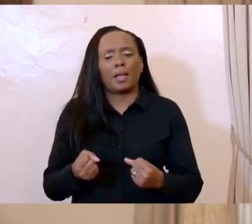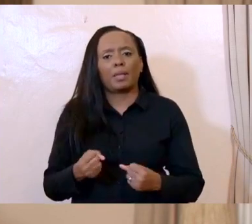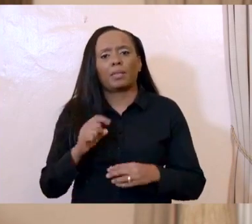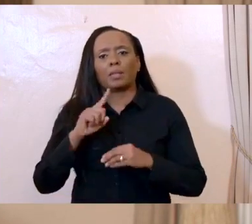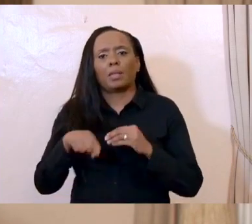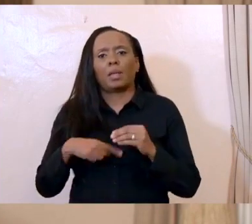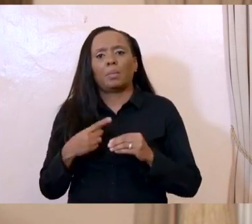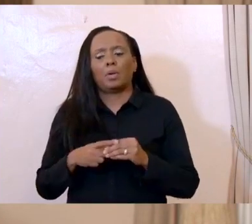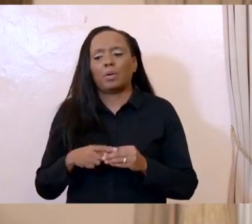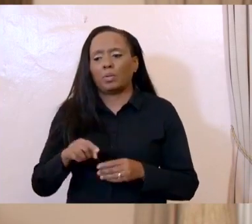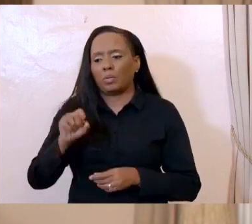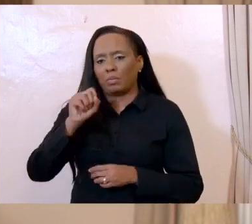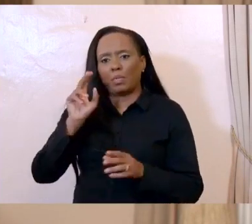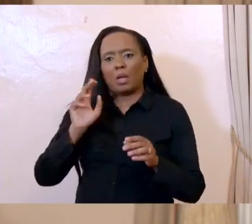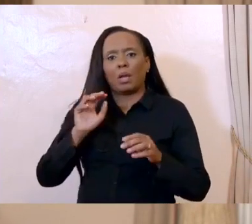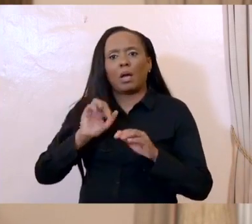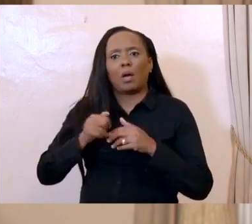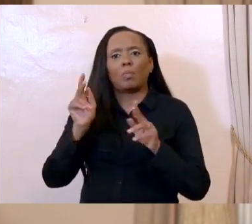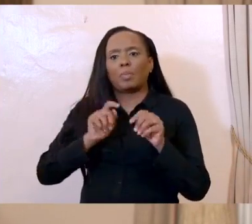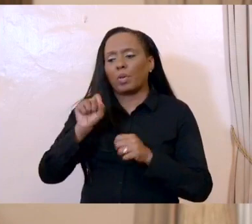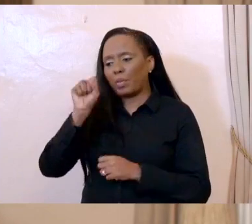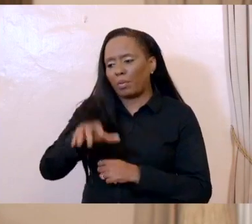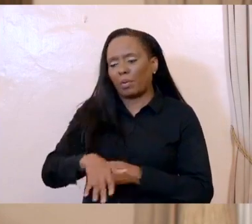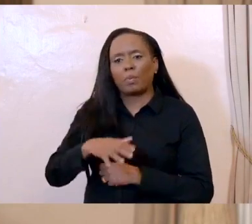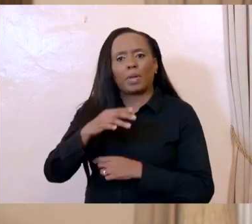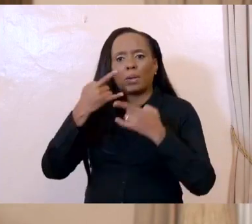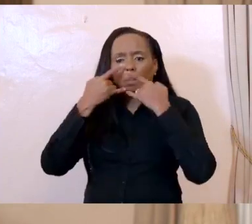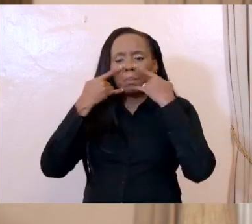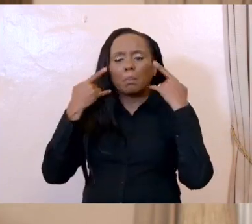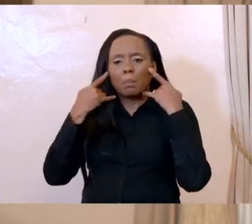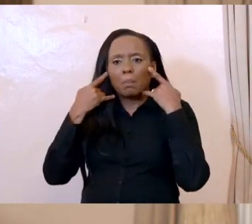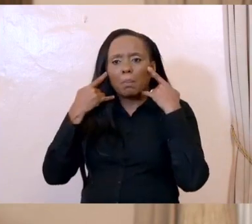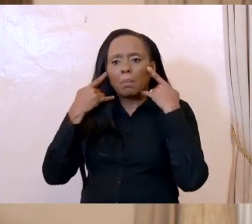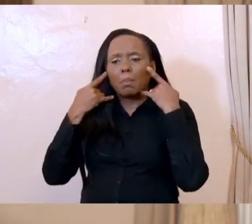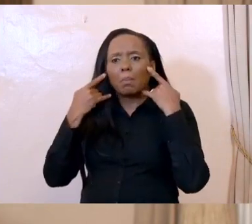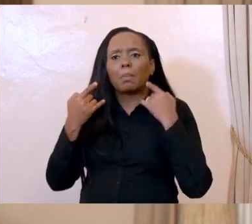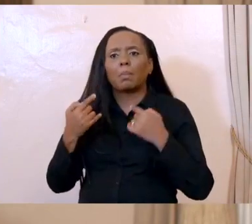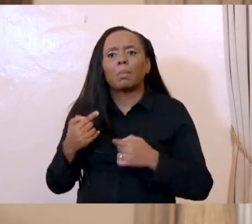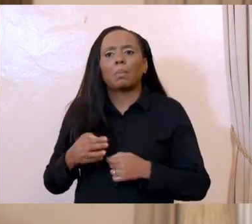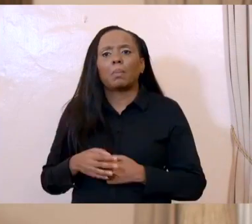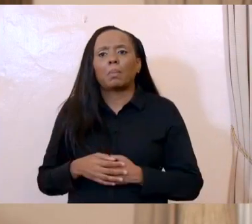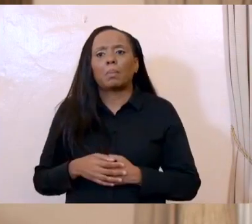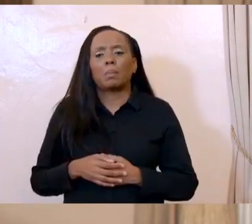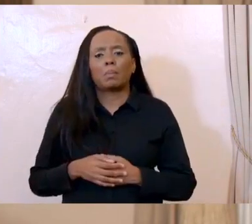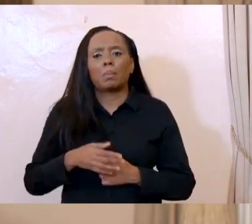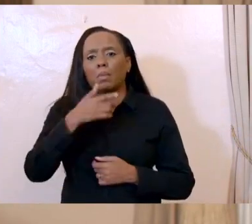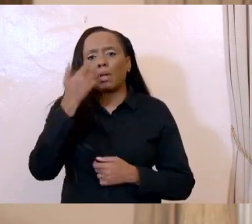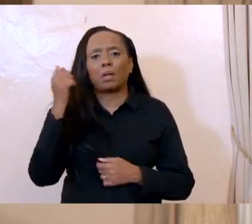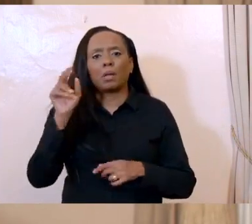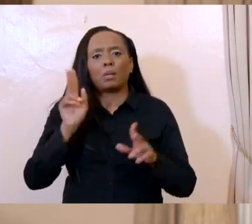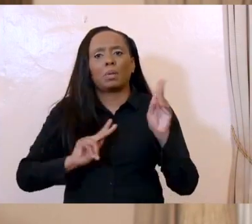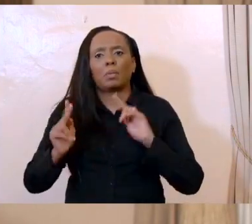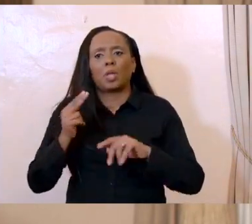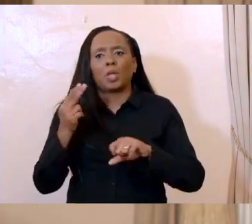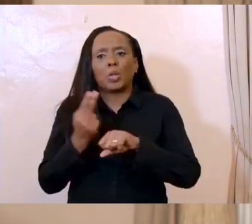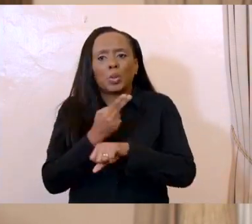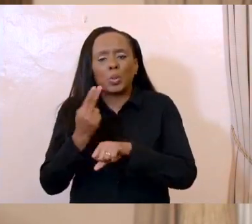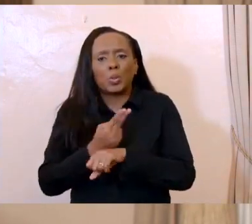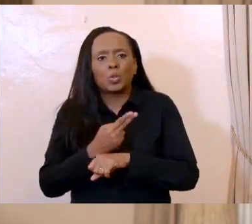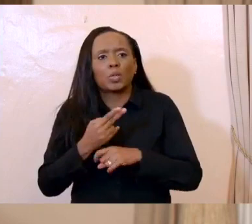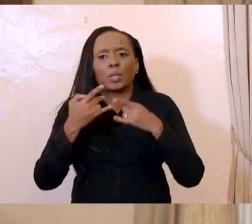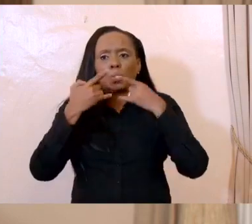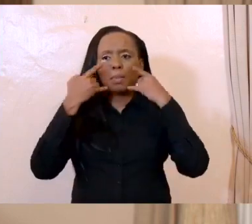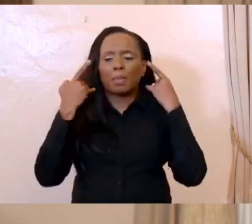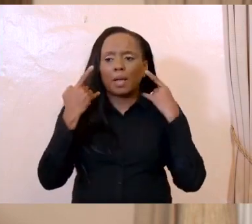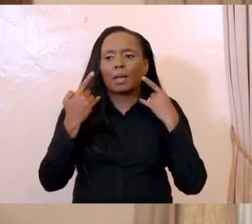of masks, proper disposal of masks, because based on what you're saying, people are reusing these masks, the